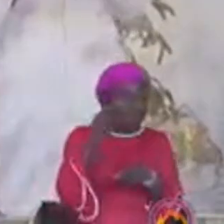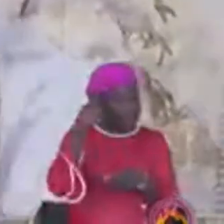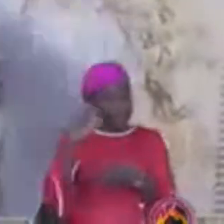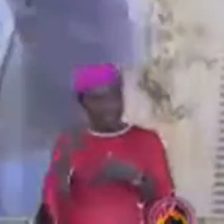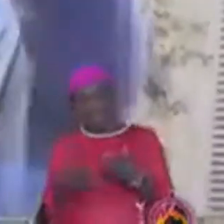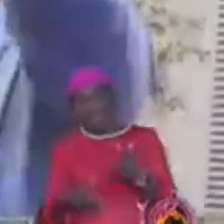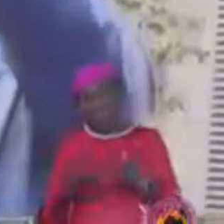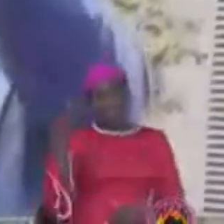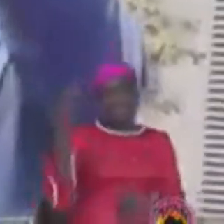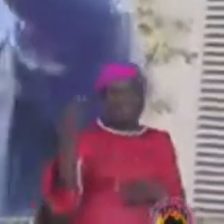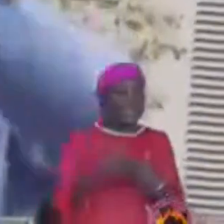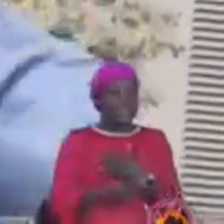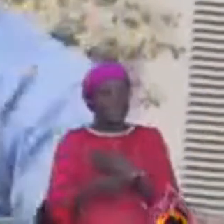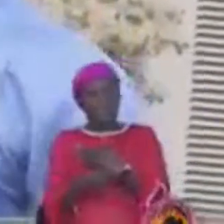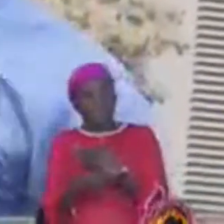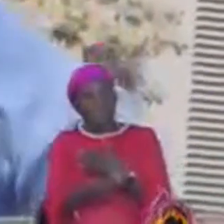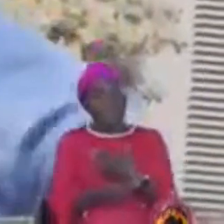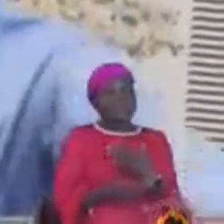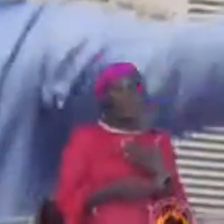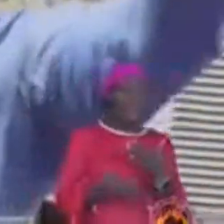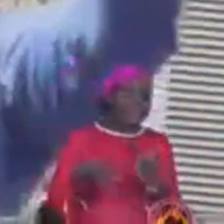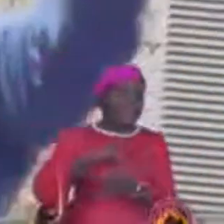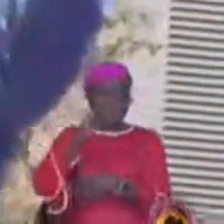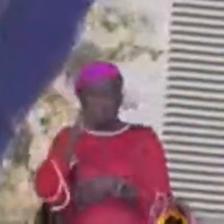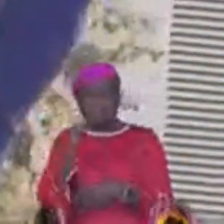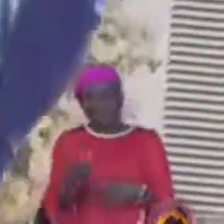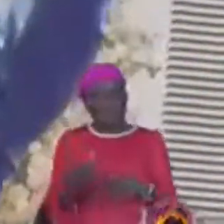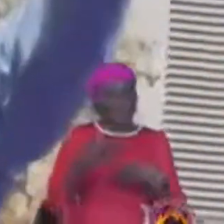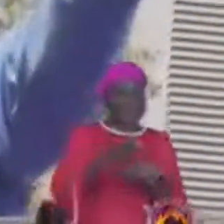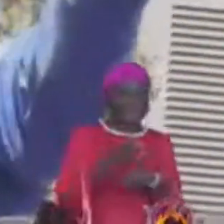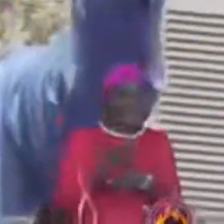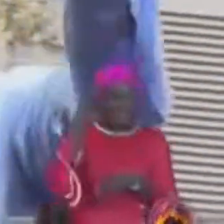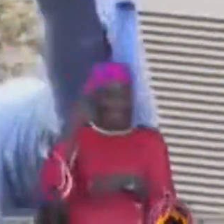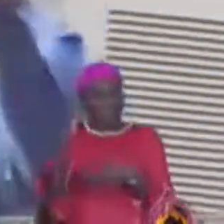am Kokoro, I am Kokoro, I am